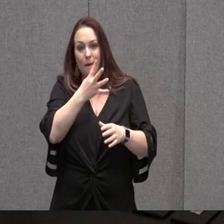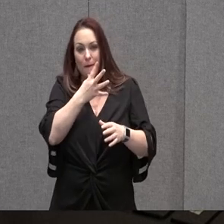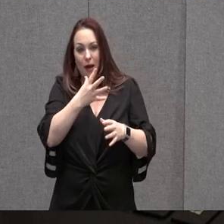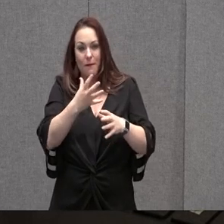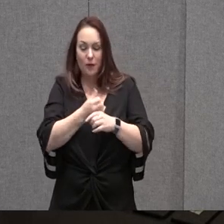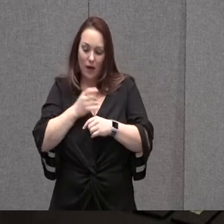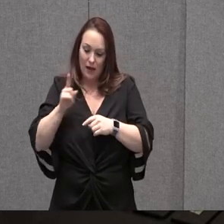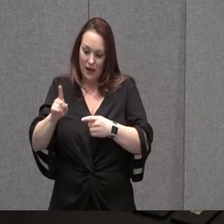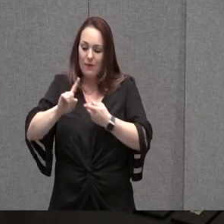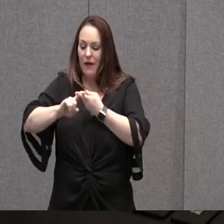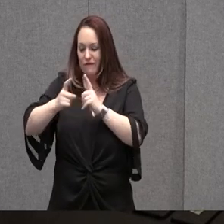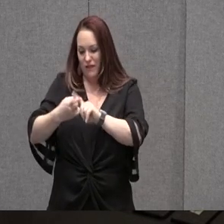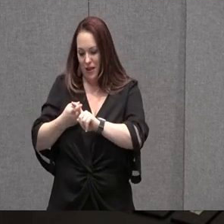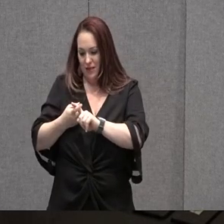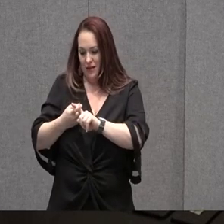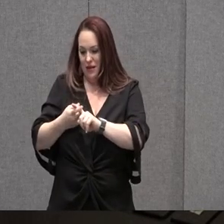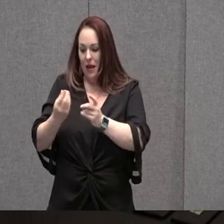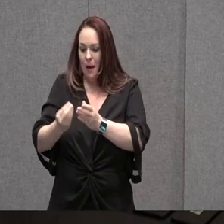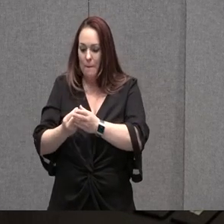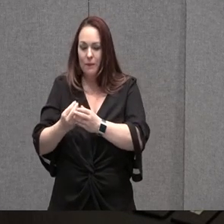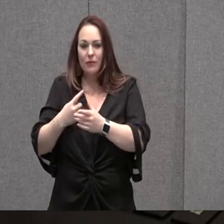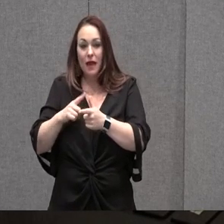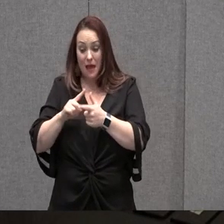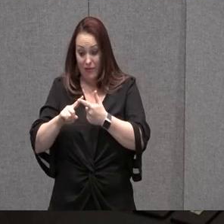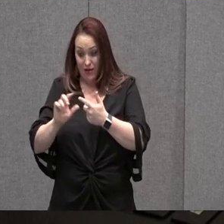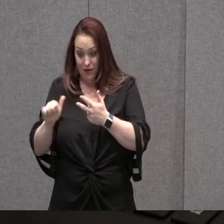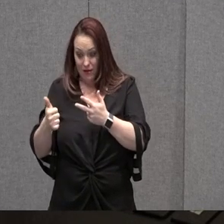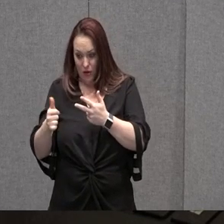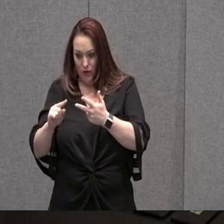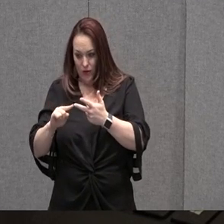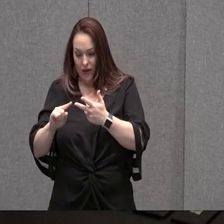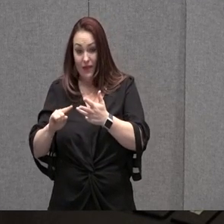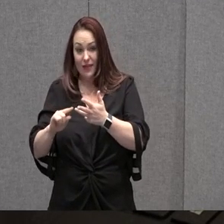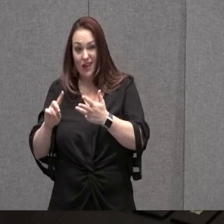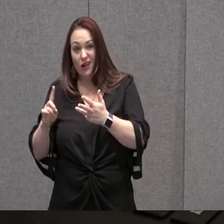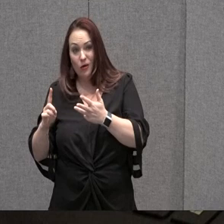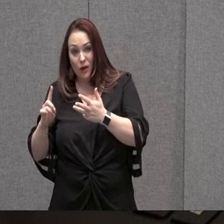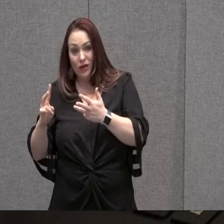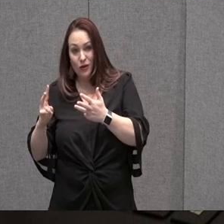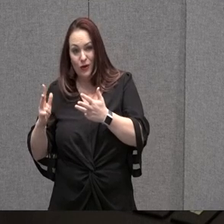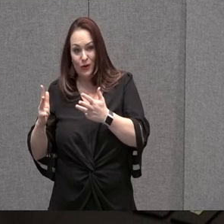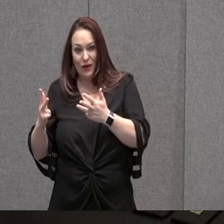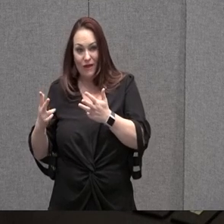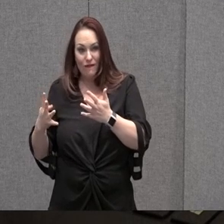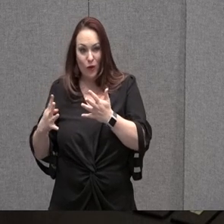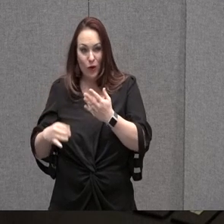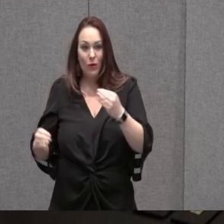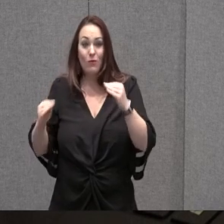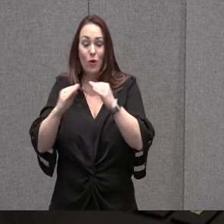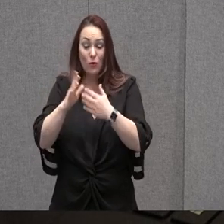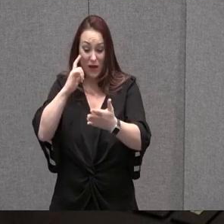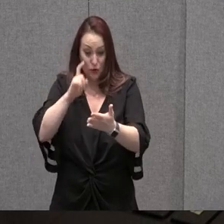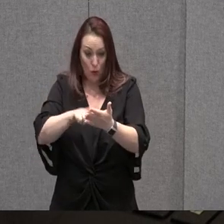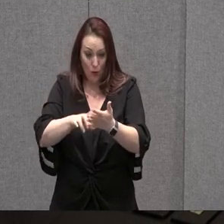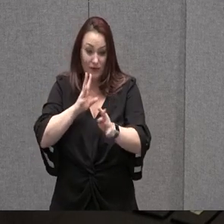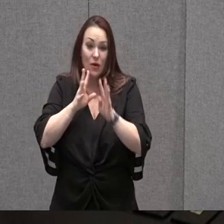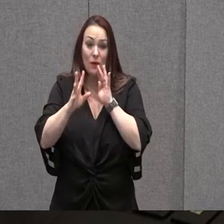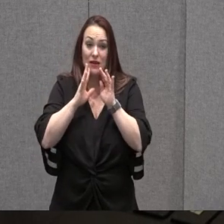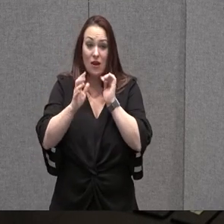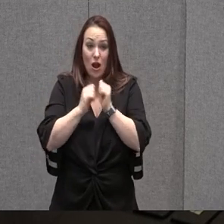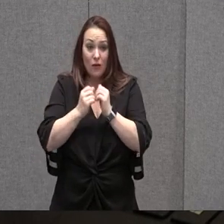potted friend. And then another. And then one or two more. We noticed that talking to our